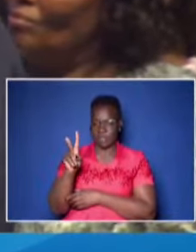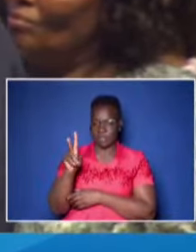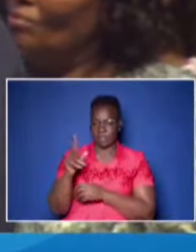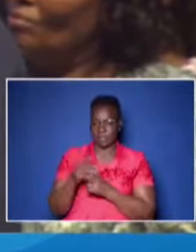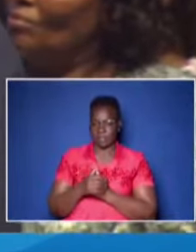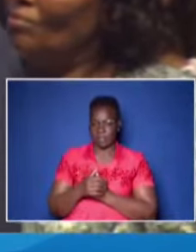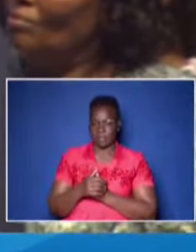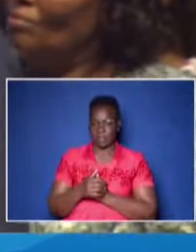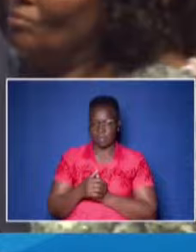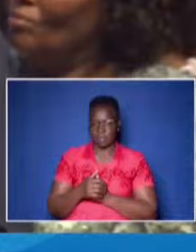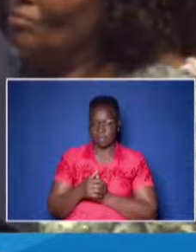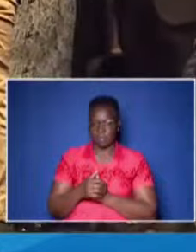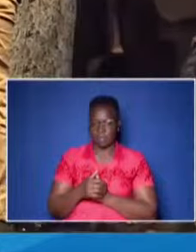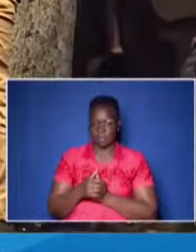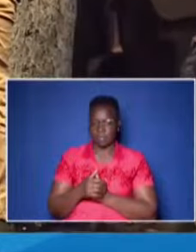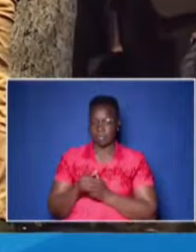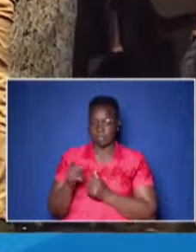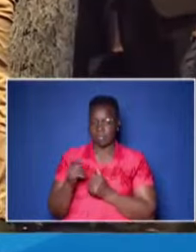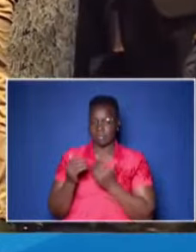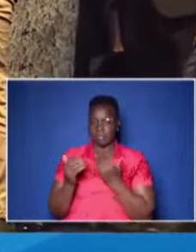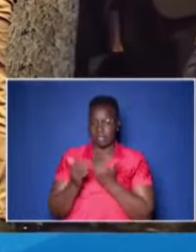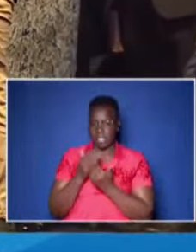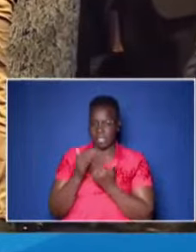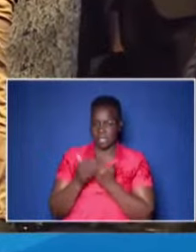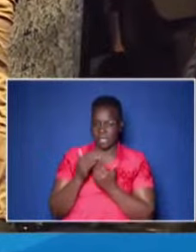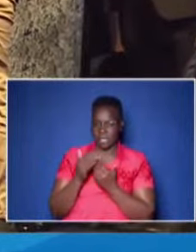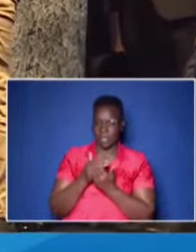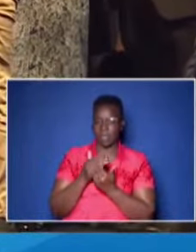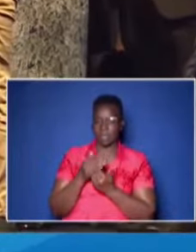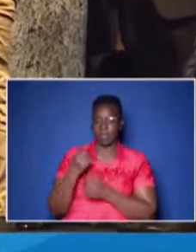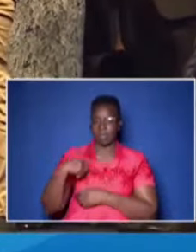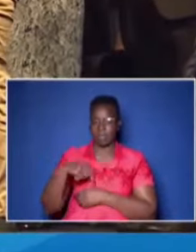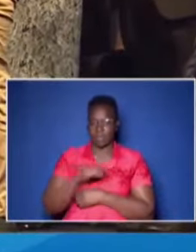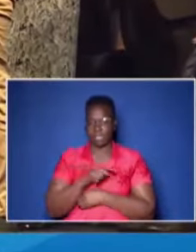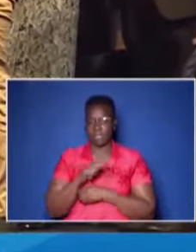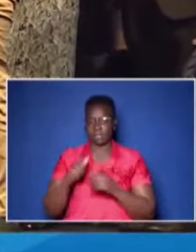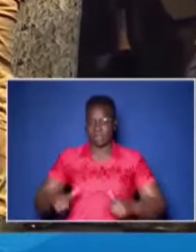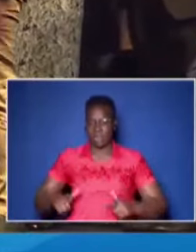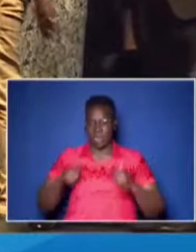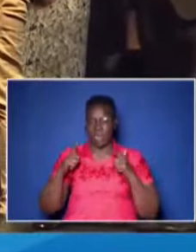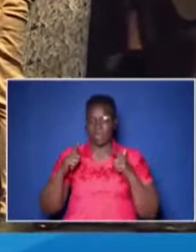TV for carrying the Crusade